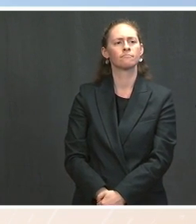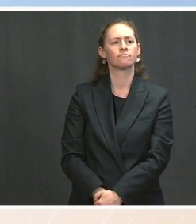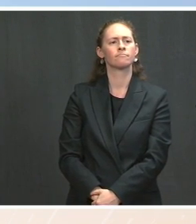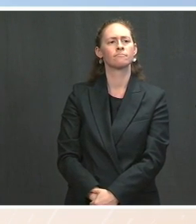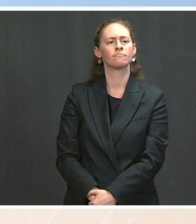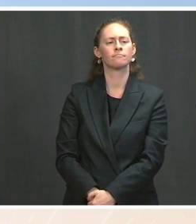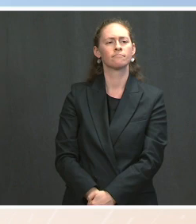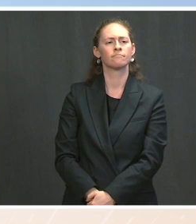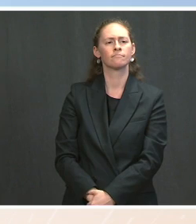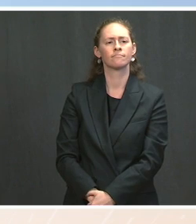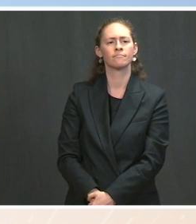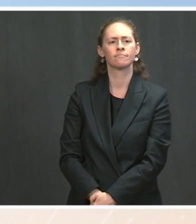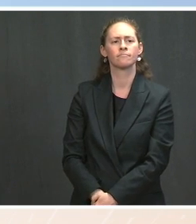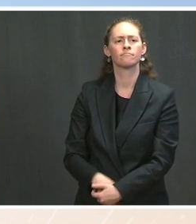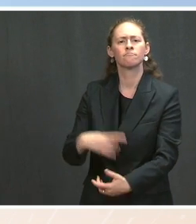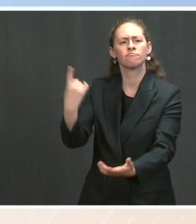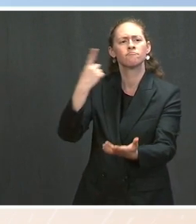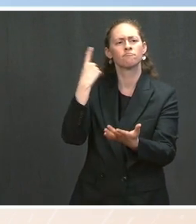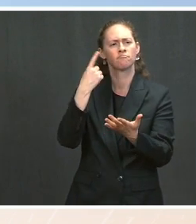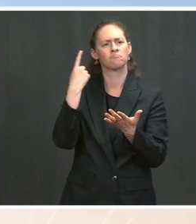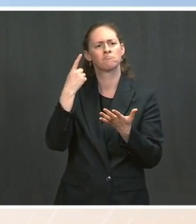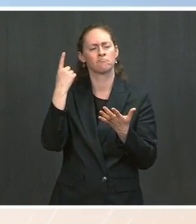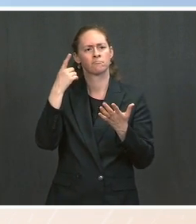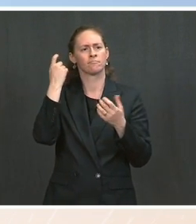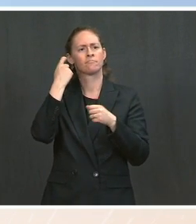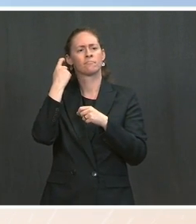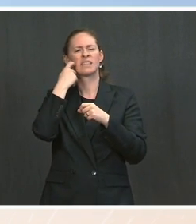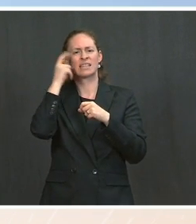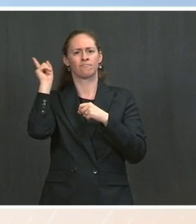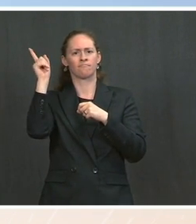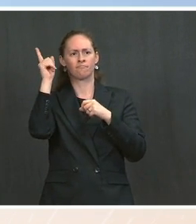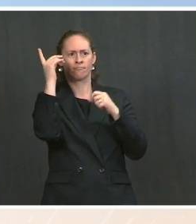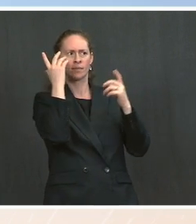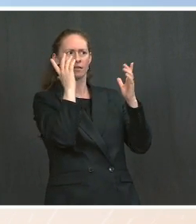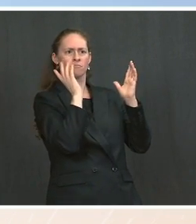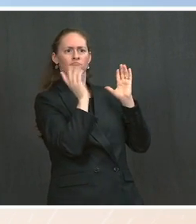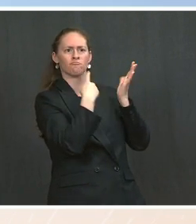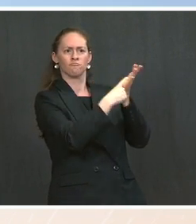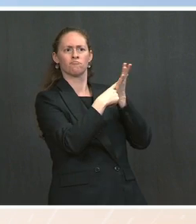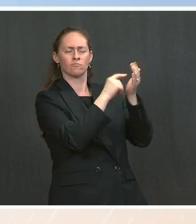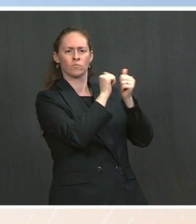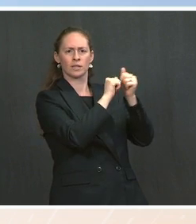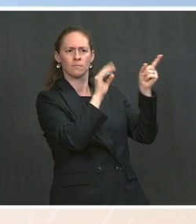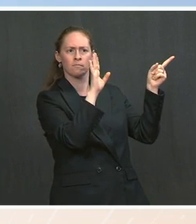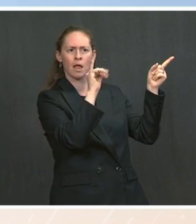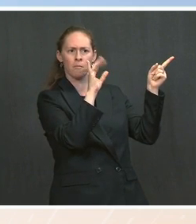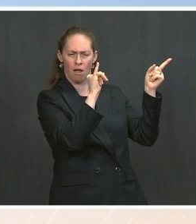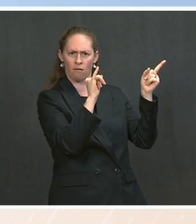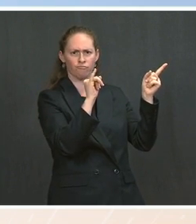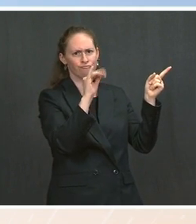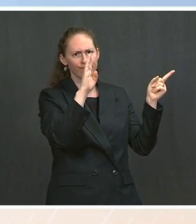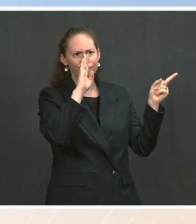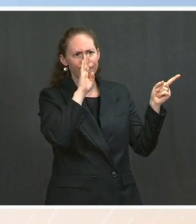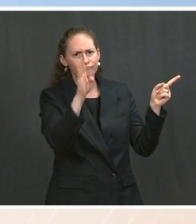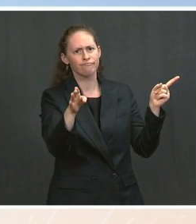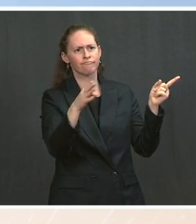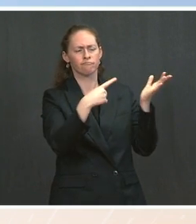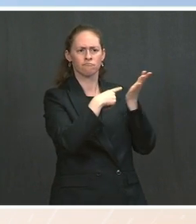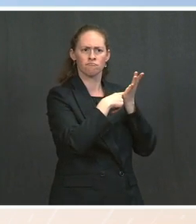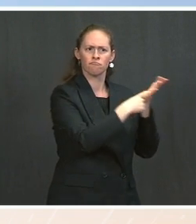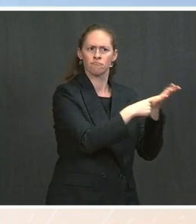president had told the prime minister he expected to see a significant de-escalation that day, mm-hmm. Wednesday.